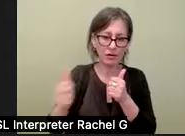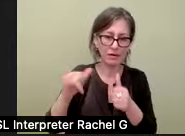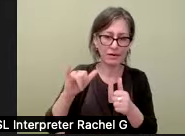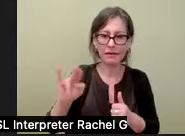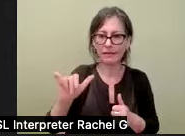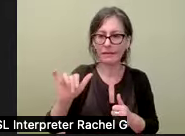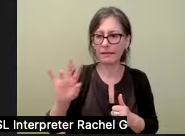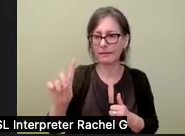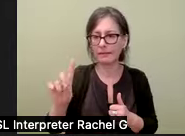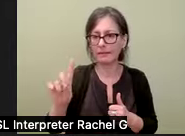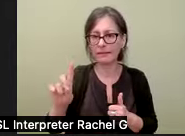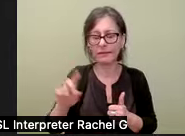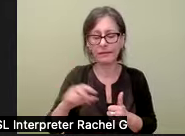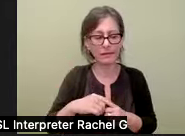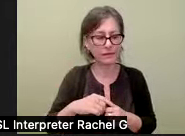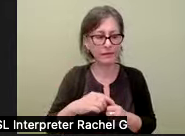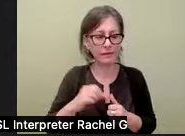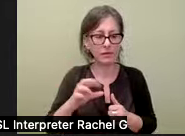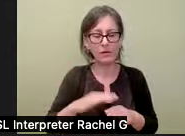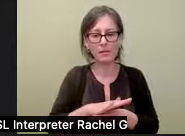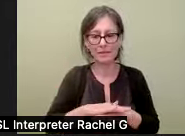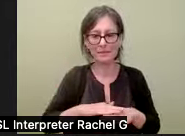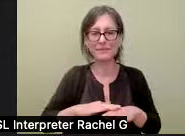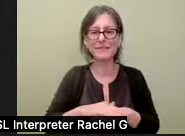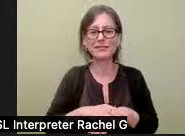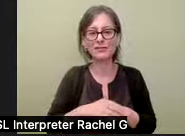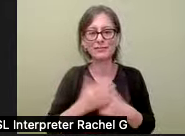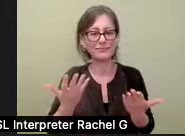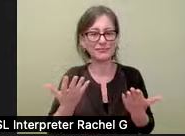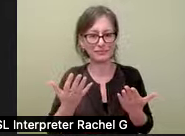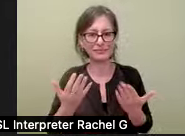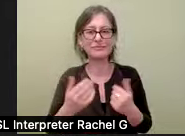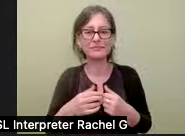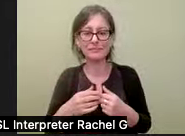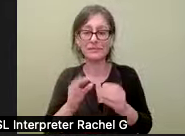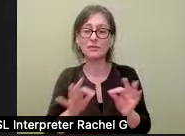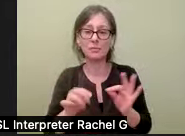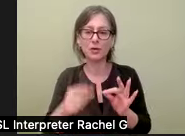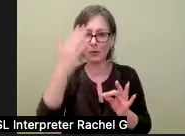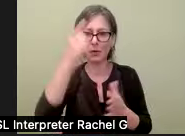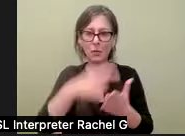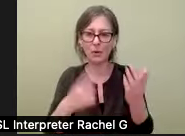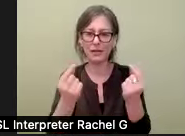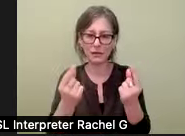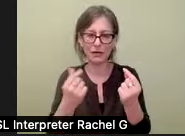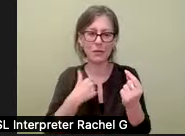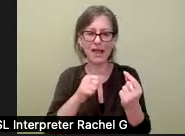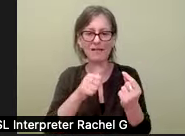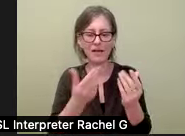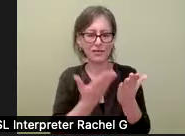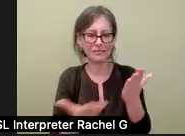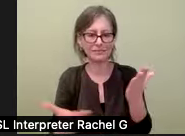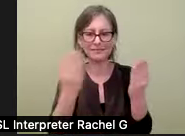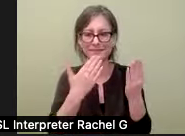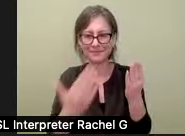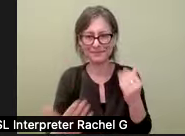the beach or somewhere along the shore one day, and it's important that you know what to do, or others know